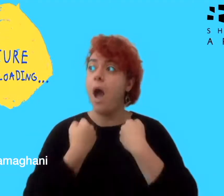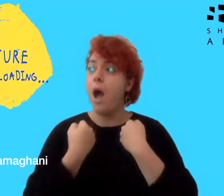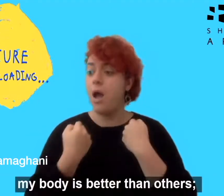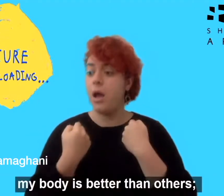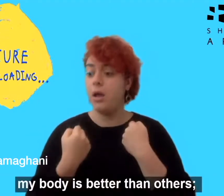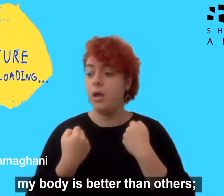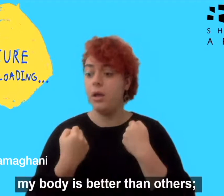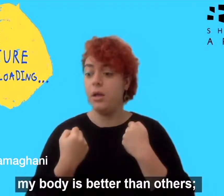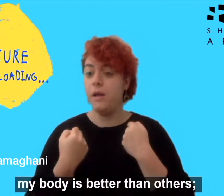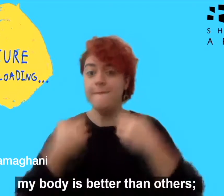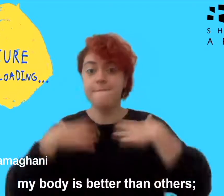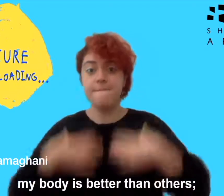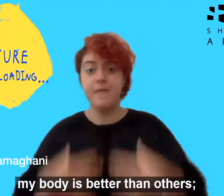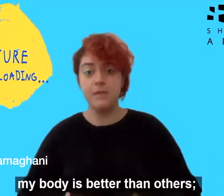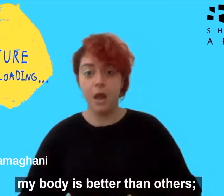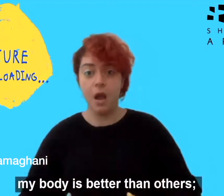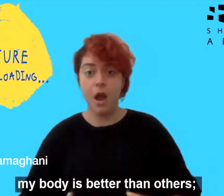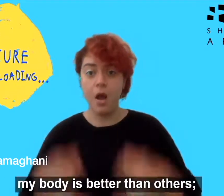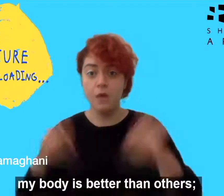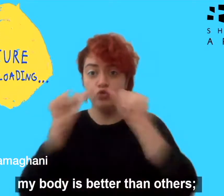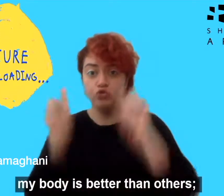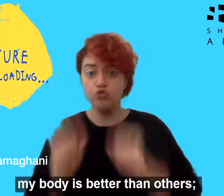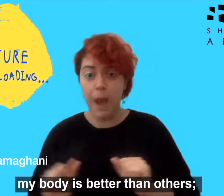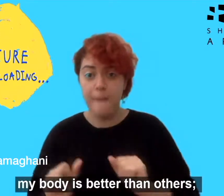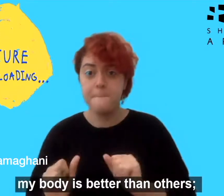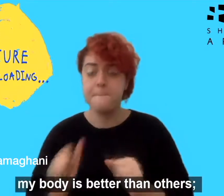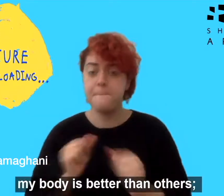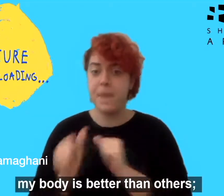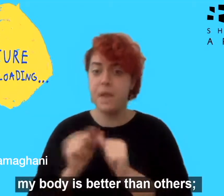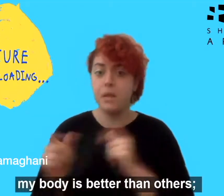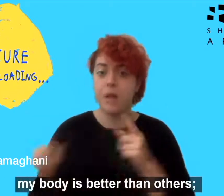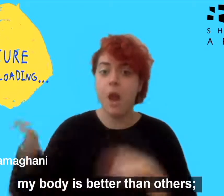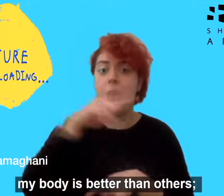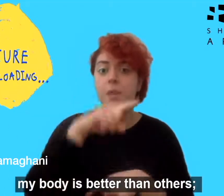others. My body shape is better than others.